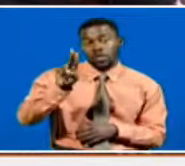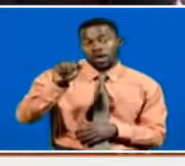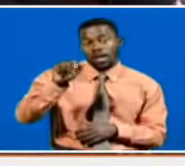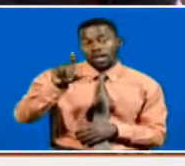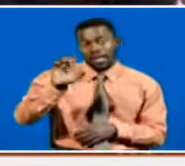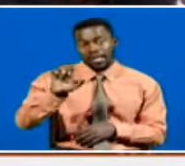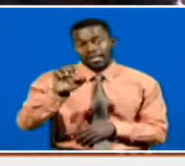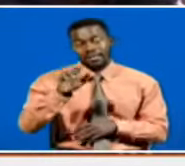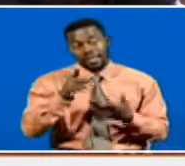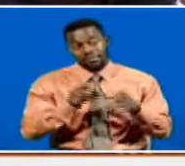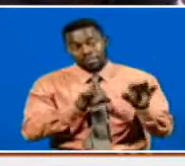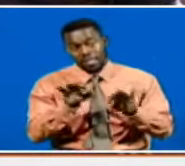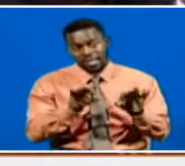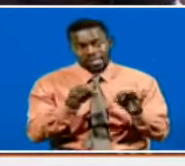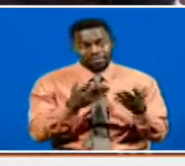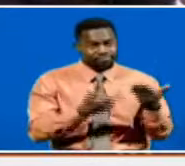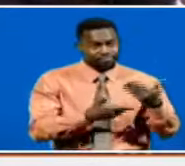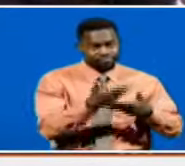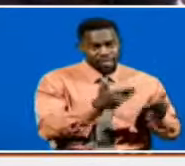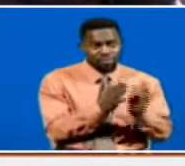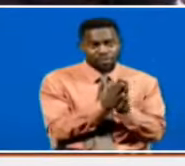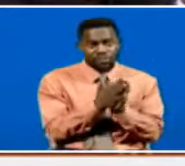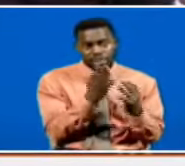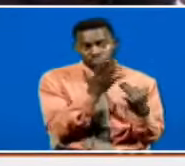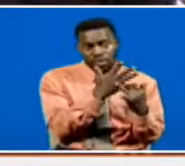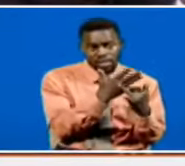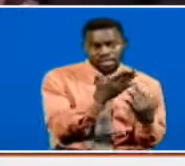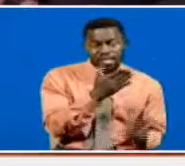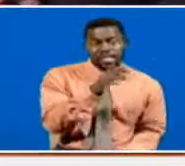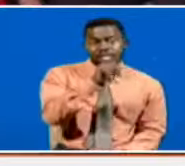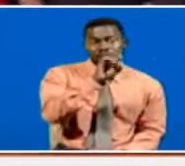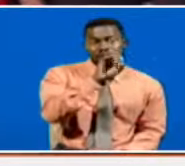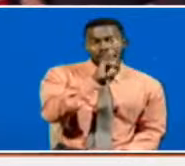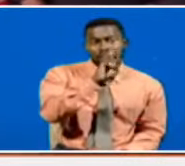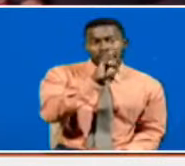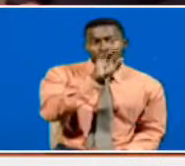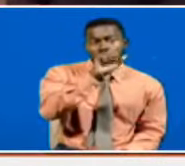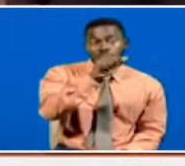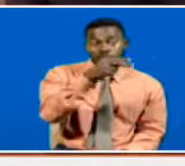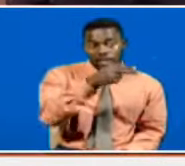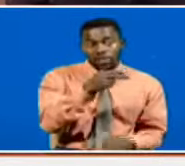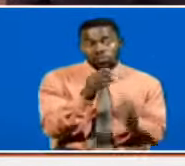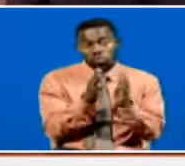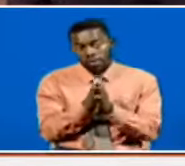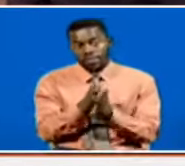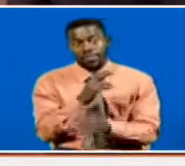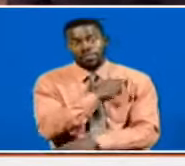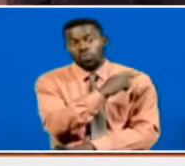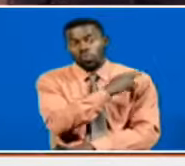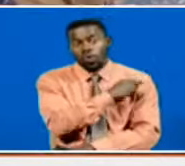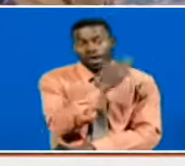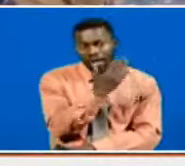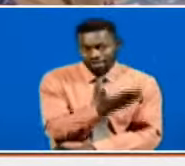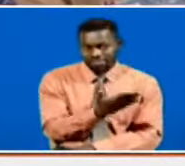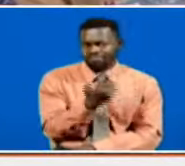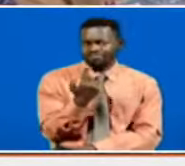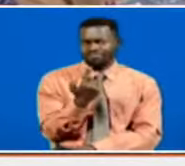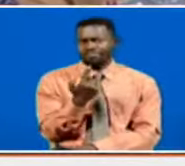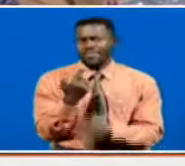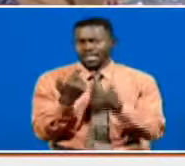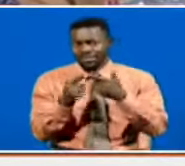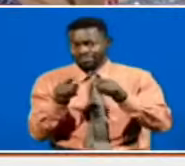between Robert Kiboshi, who was the then CDF, and General Ogolla, including one where he told his boss that, quote, "Sir, this